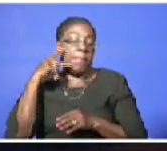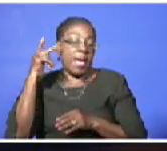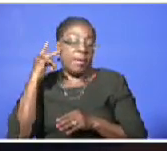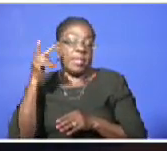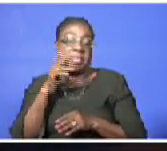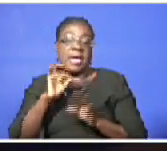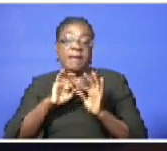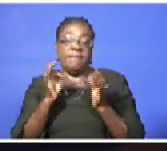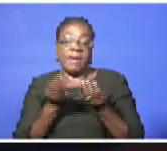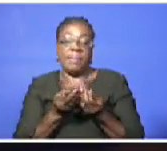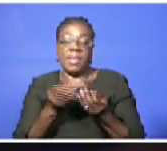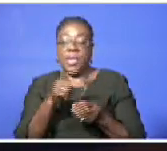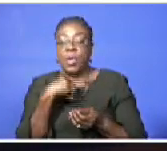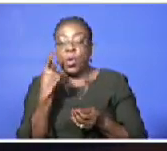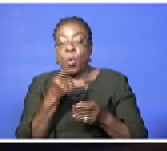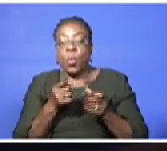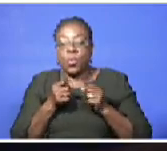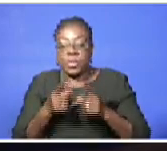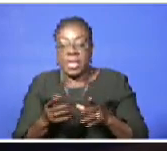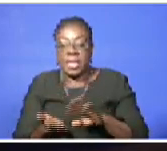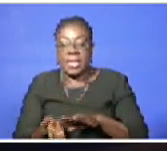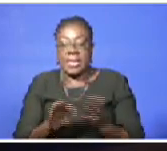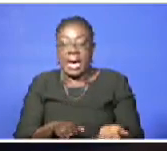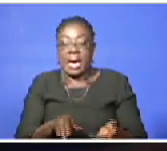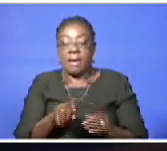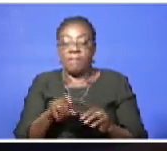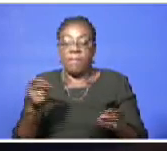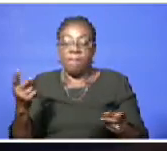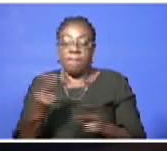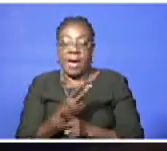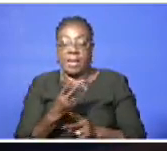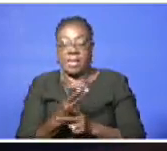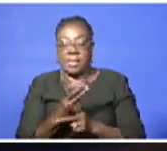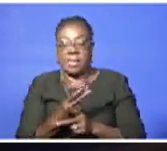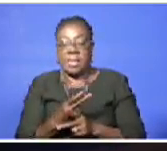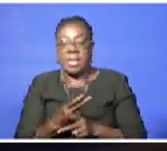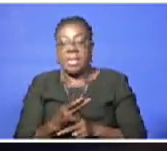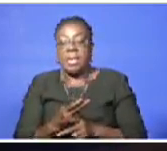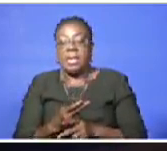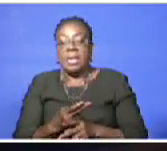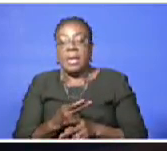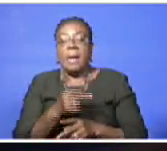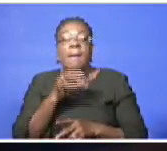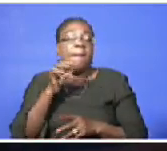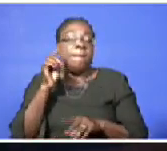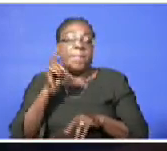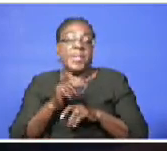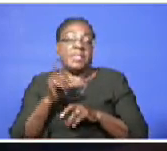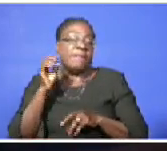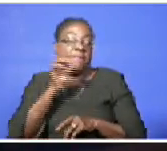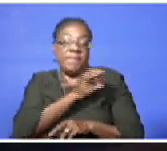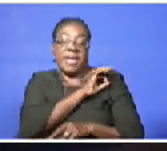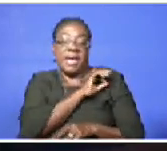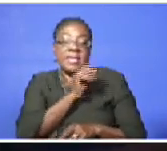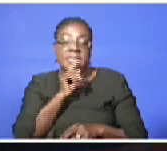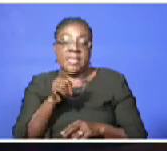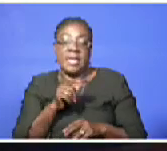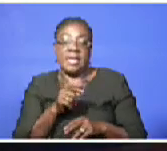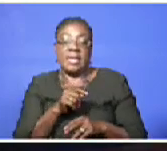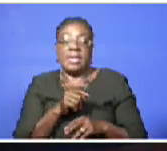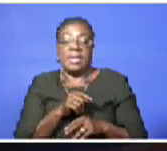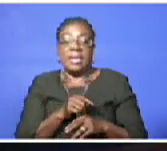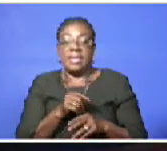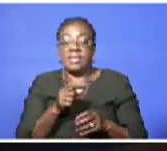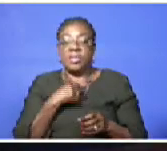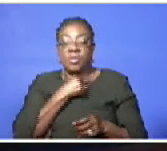have recently died from violence. Bishop Fernander says it's quite disheartening to hear the news that innocent children are being killed at the wrong place